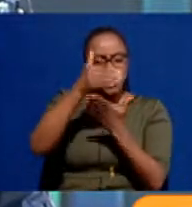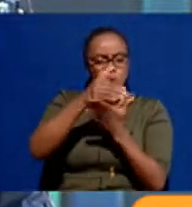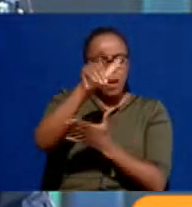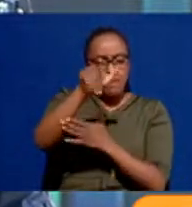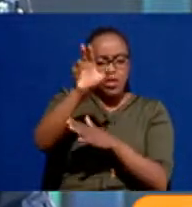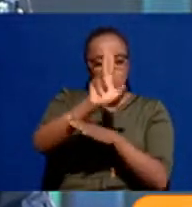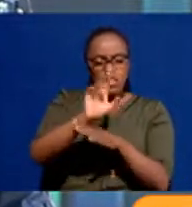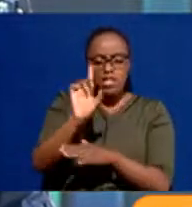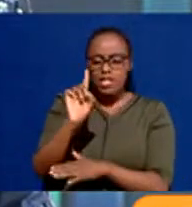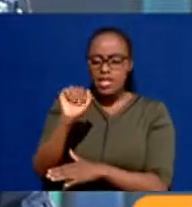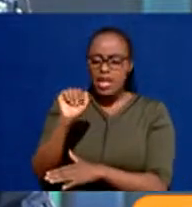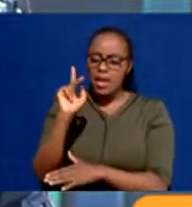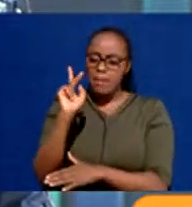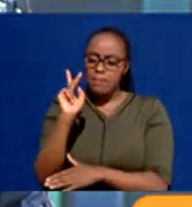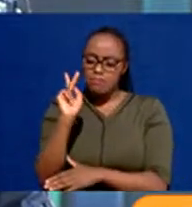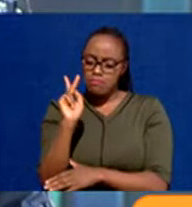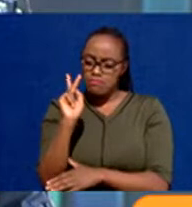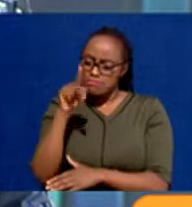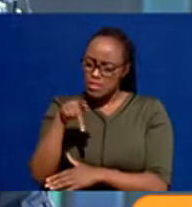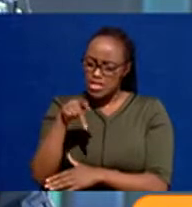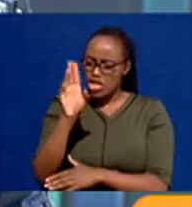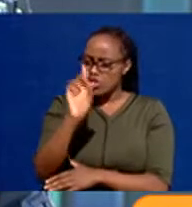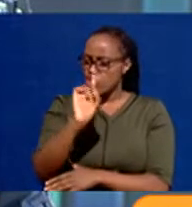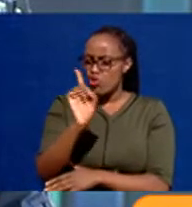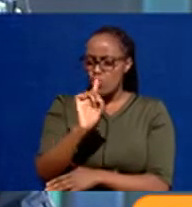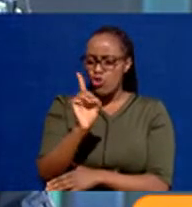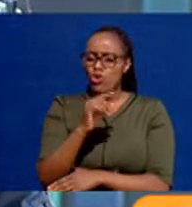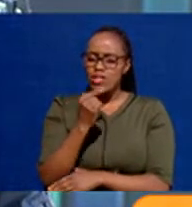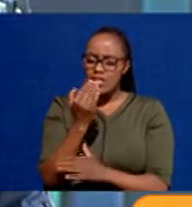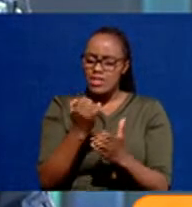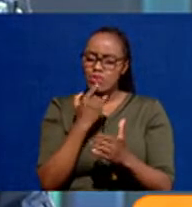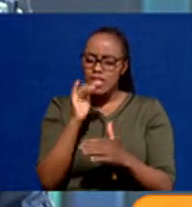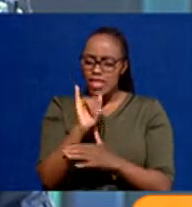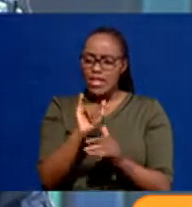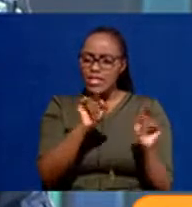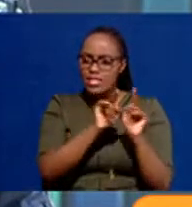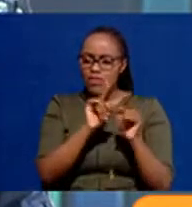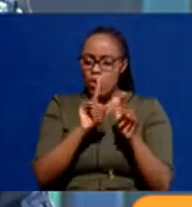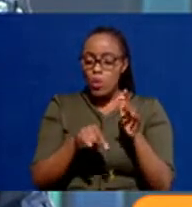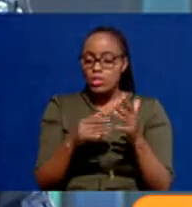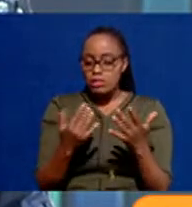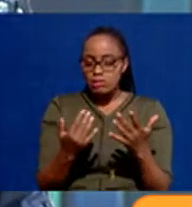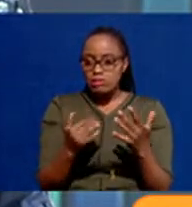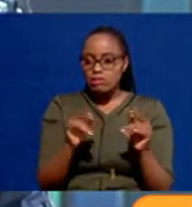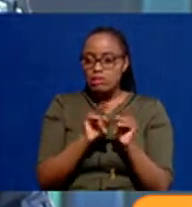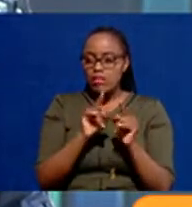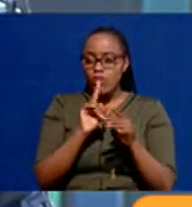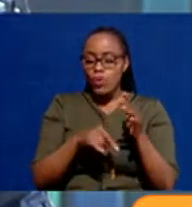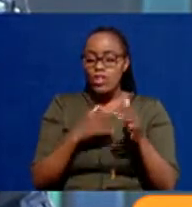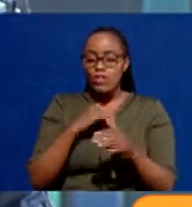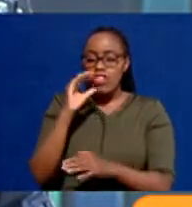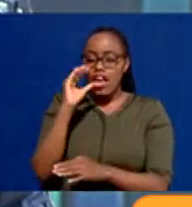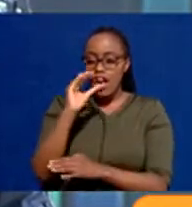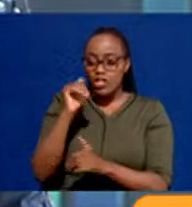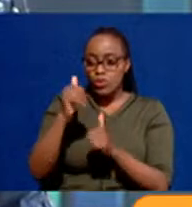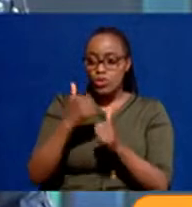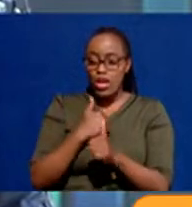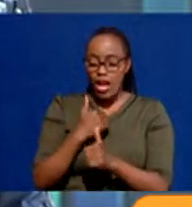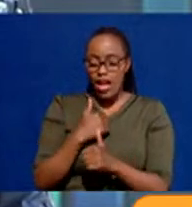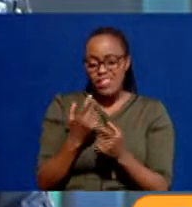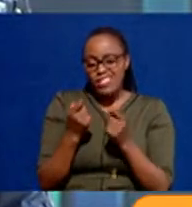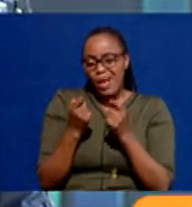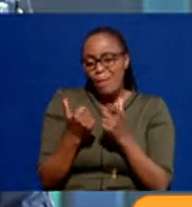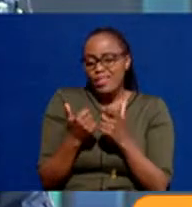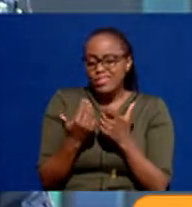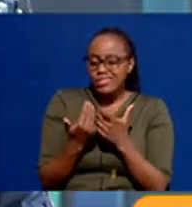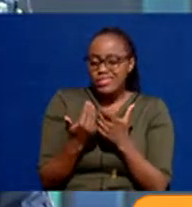from using DAP, so I need to just say that. It just means that the cash outlay is a bit,